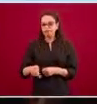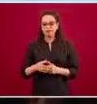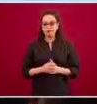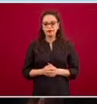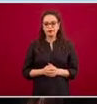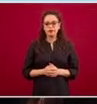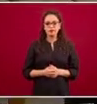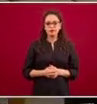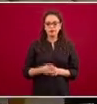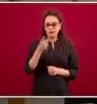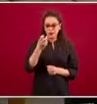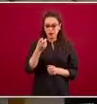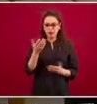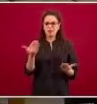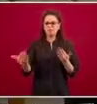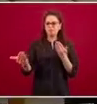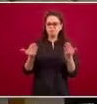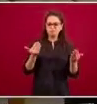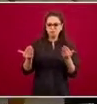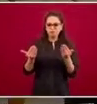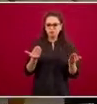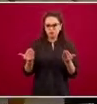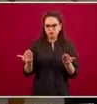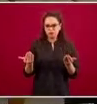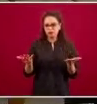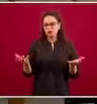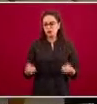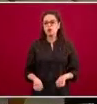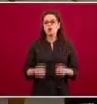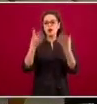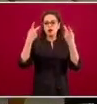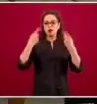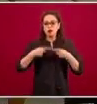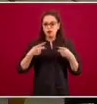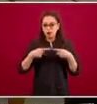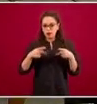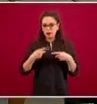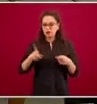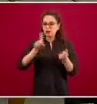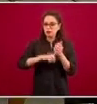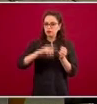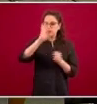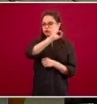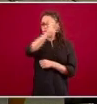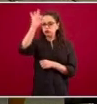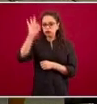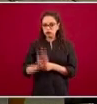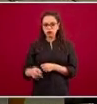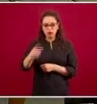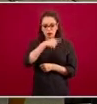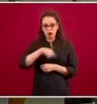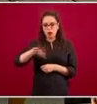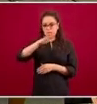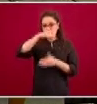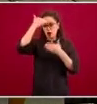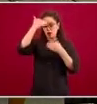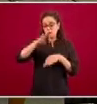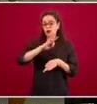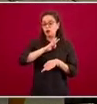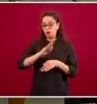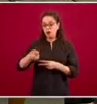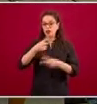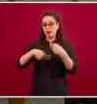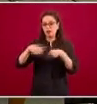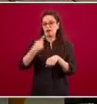an overlapping of the different distribution on the same week. Basically, this is the percentage of people